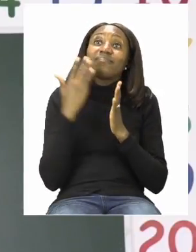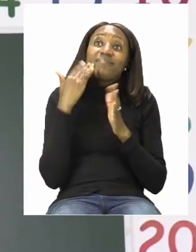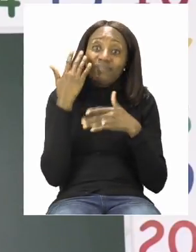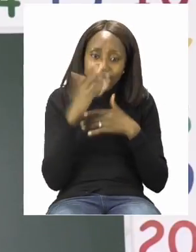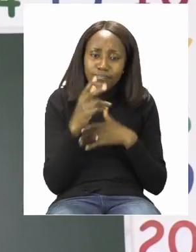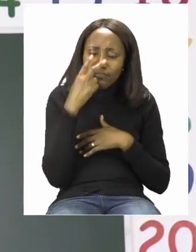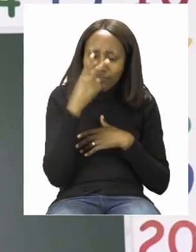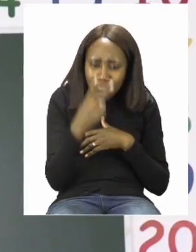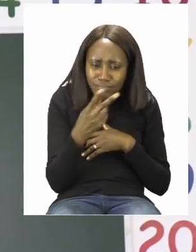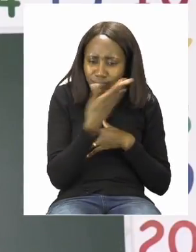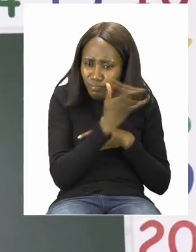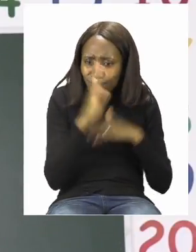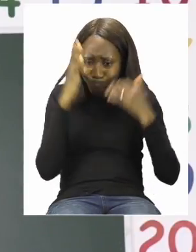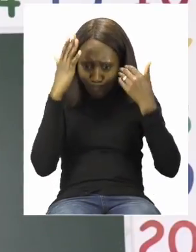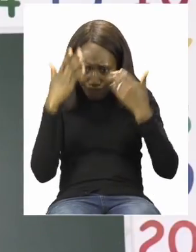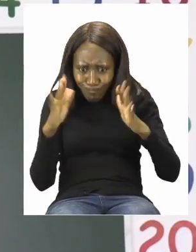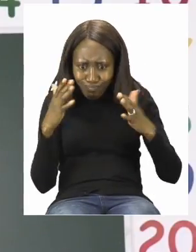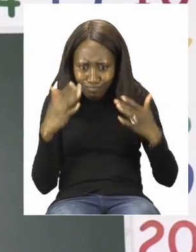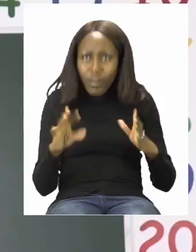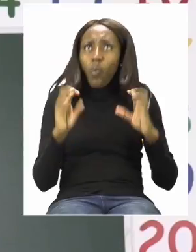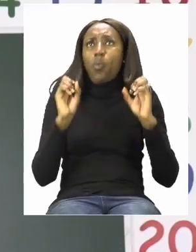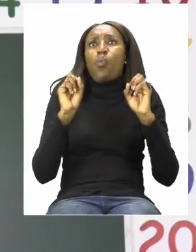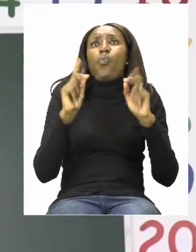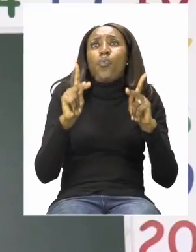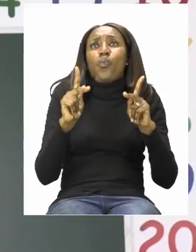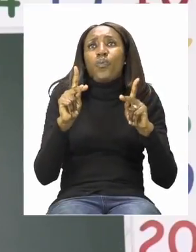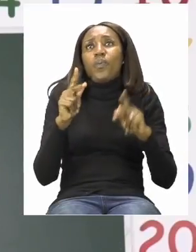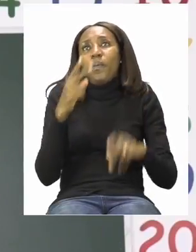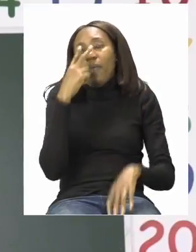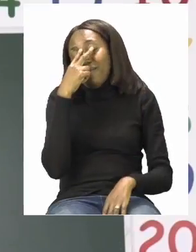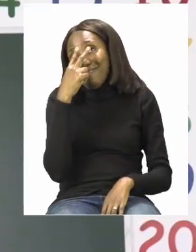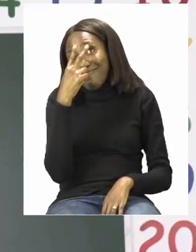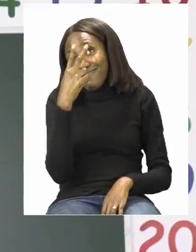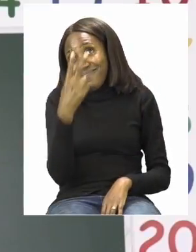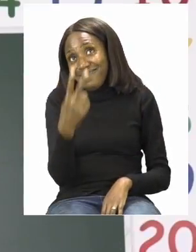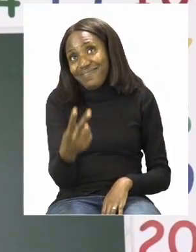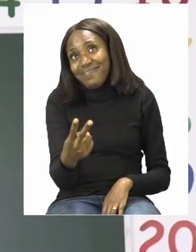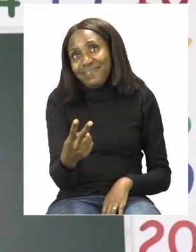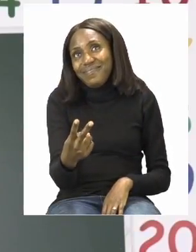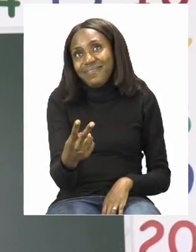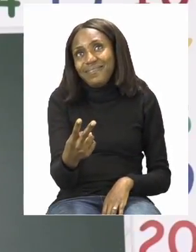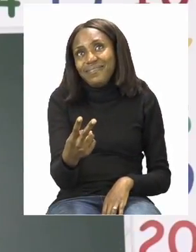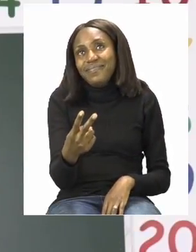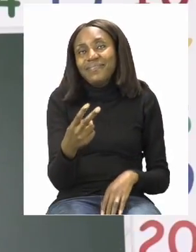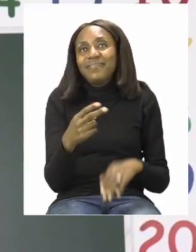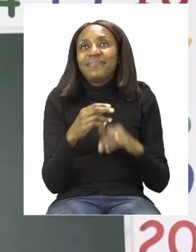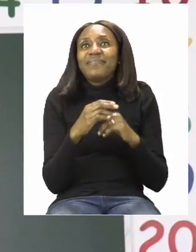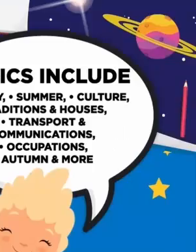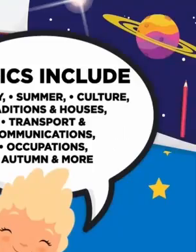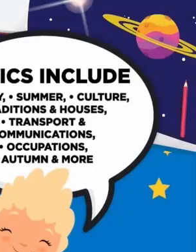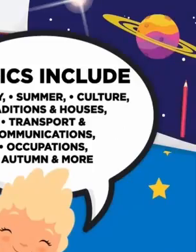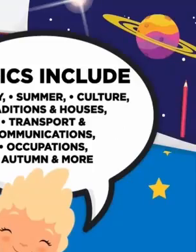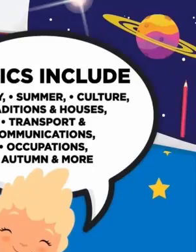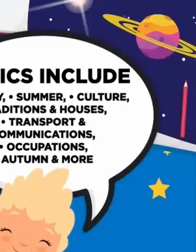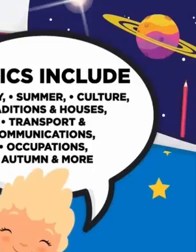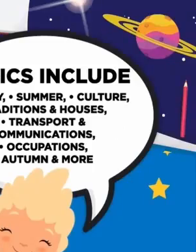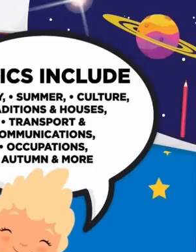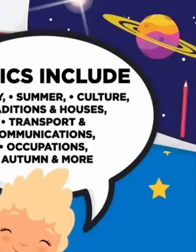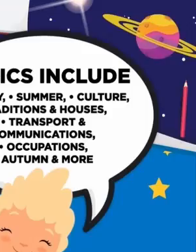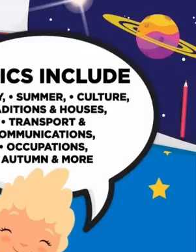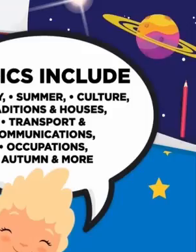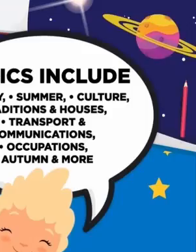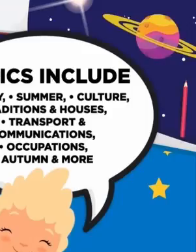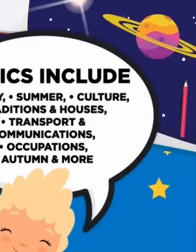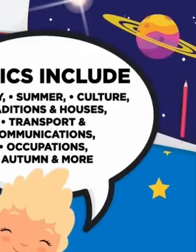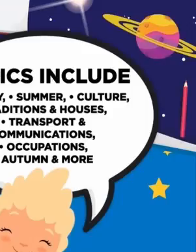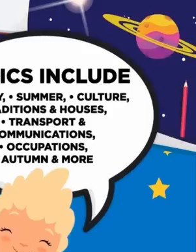you did not miss anything out. I will see you soon after the advert break. Do you have children in